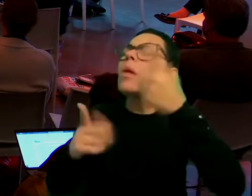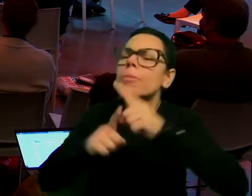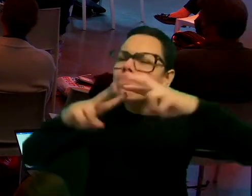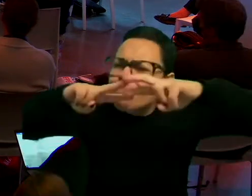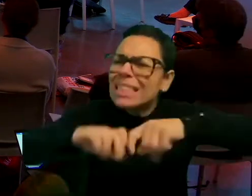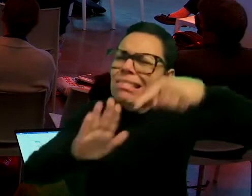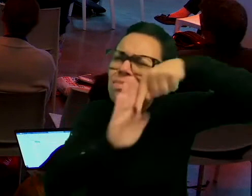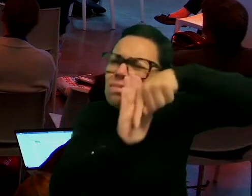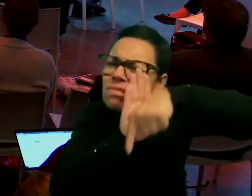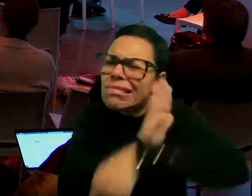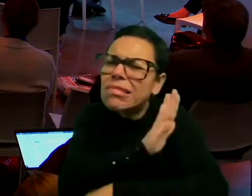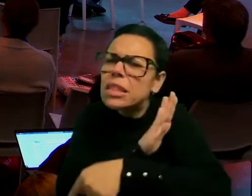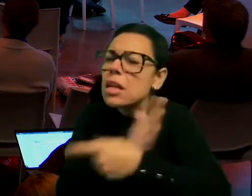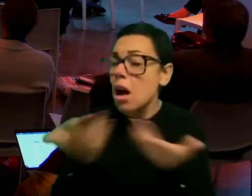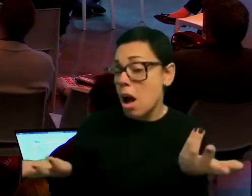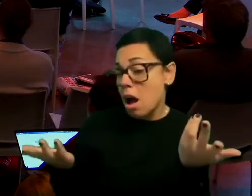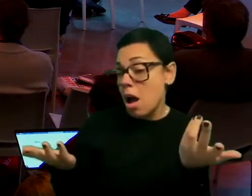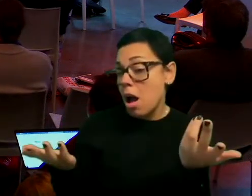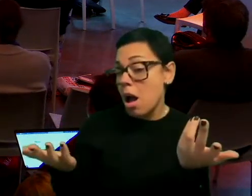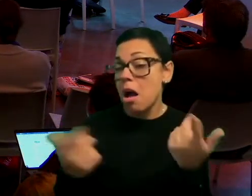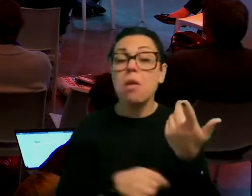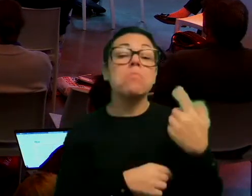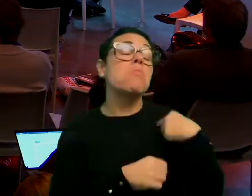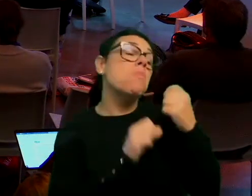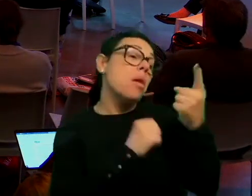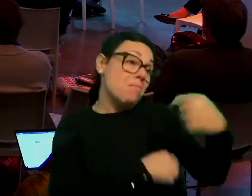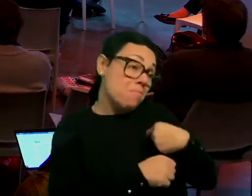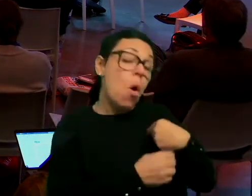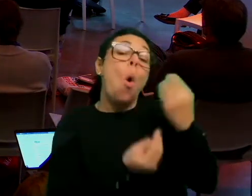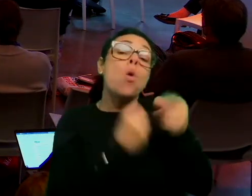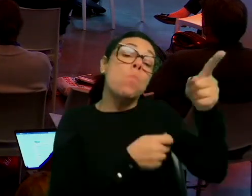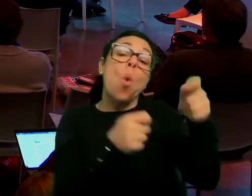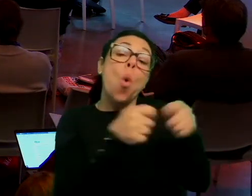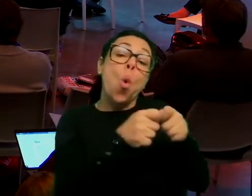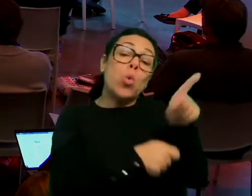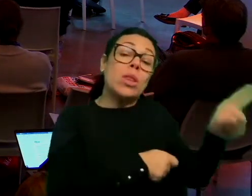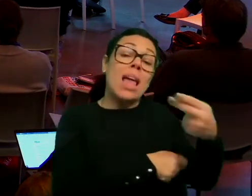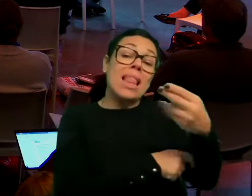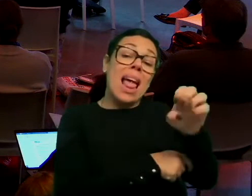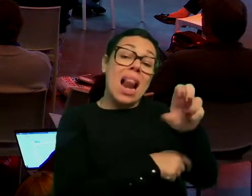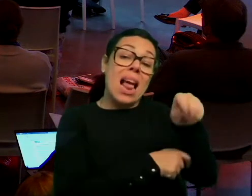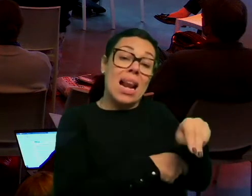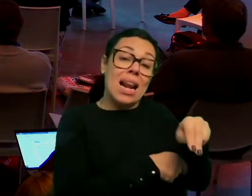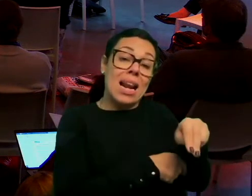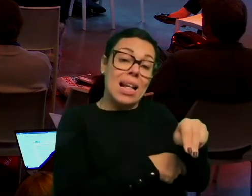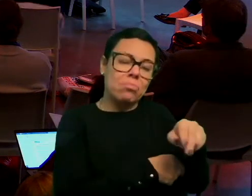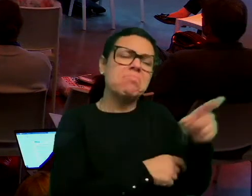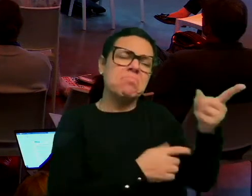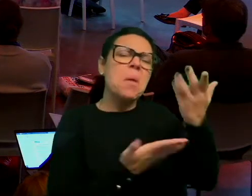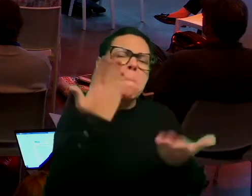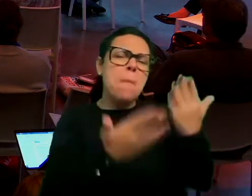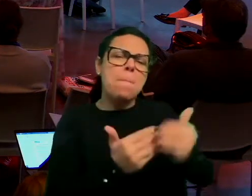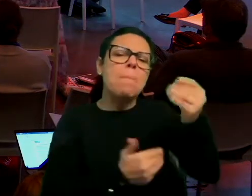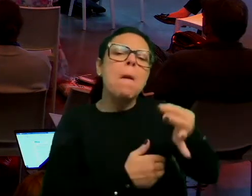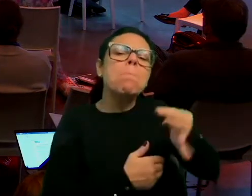Helena. Okay, during the coffee break, a lot of people are gonna ask you something. Yeah. We have a comment or question from the. Yeah, I'll